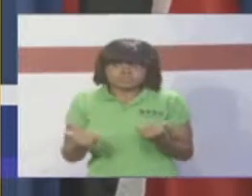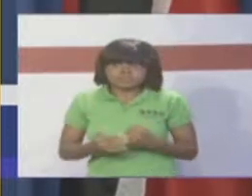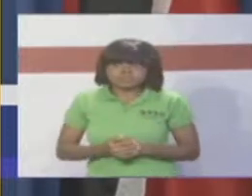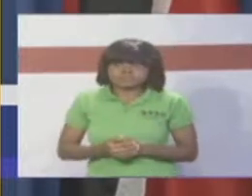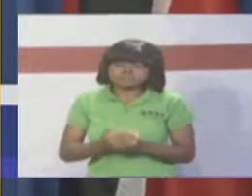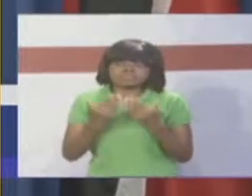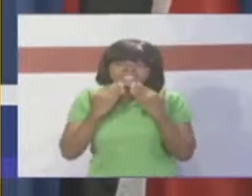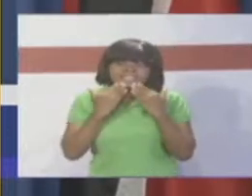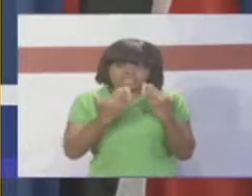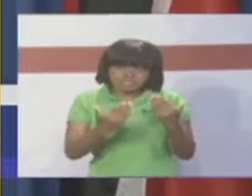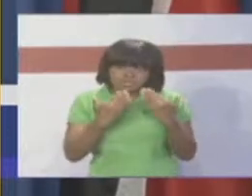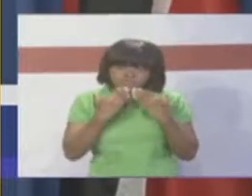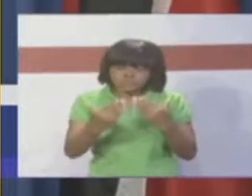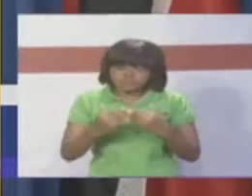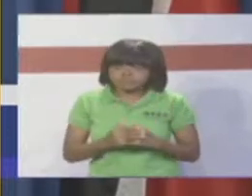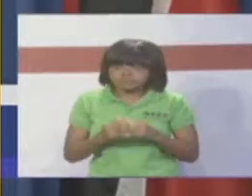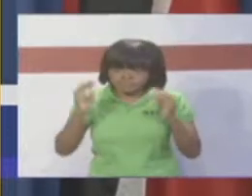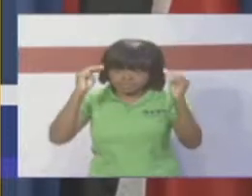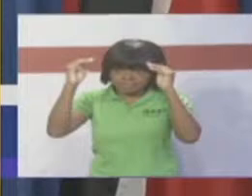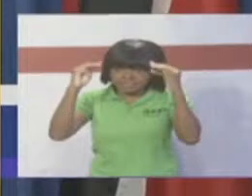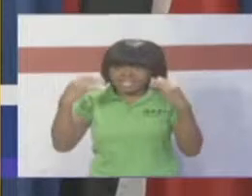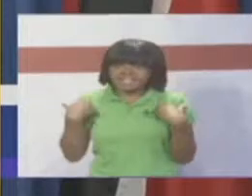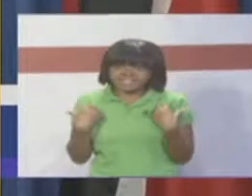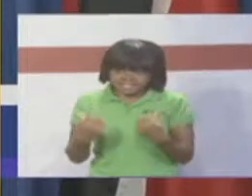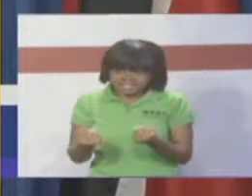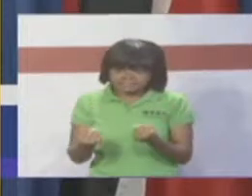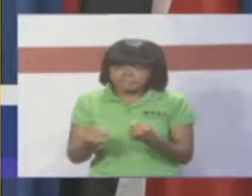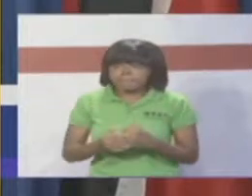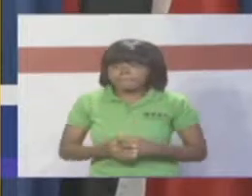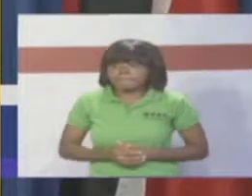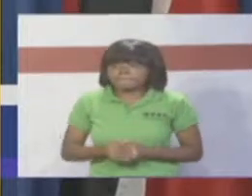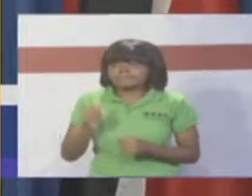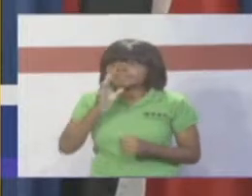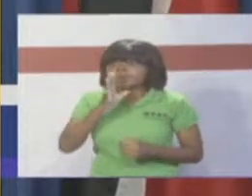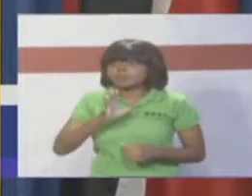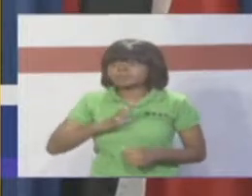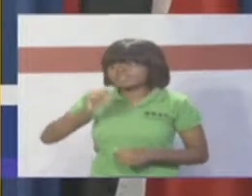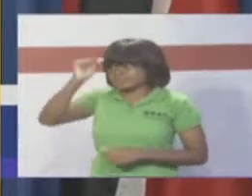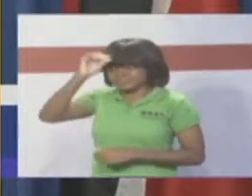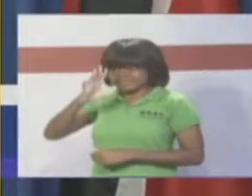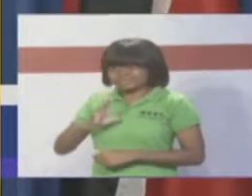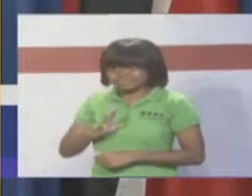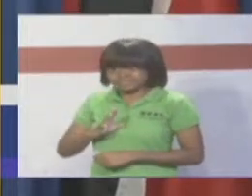would have gathered that we are in a very